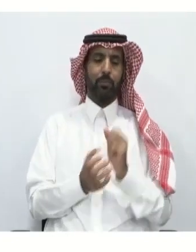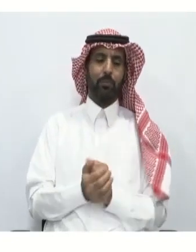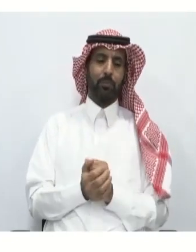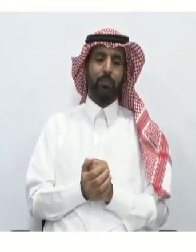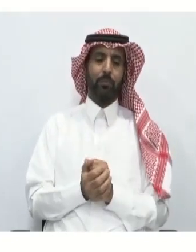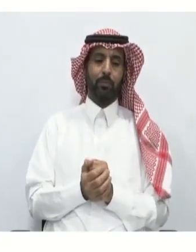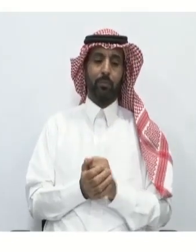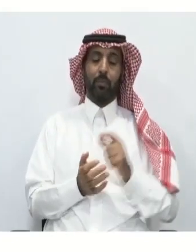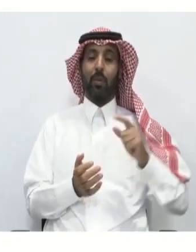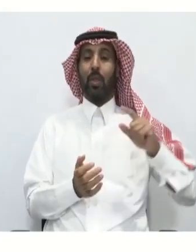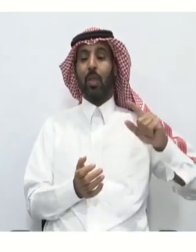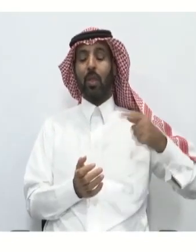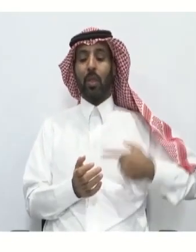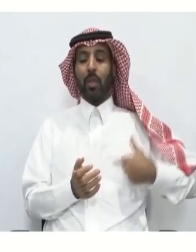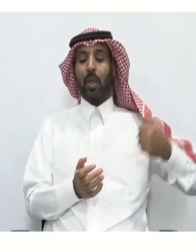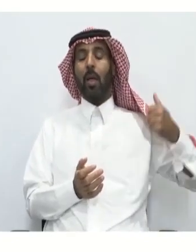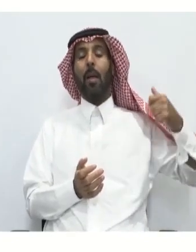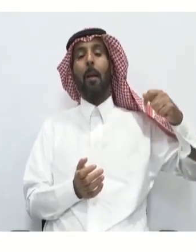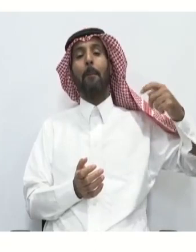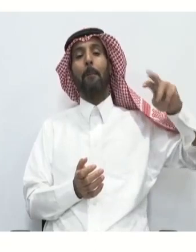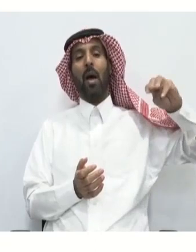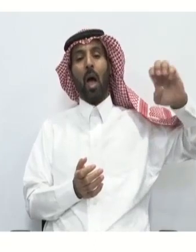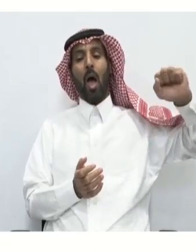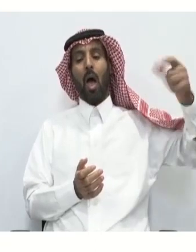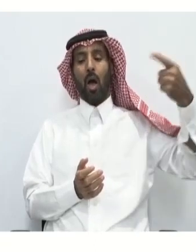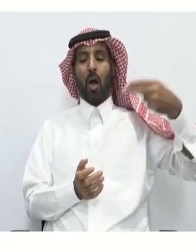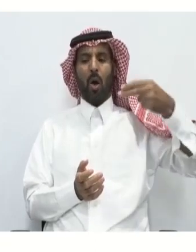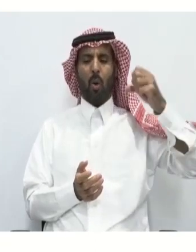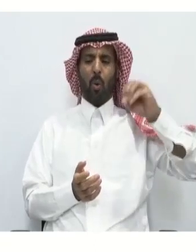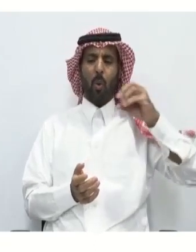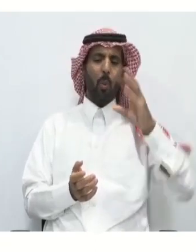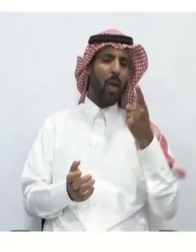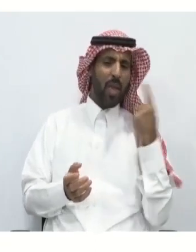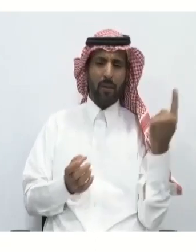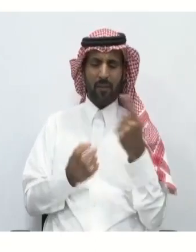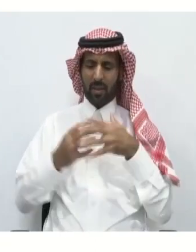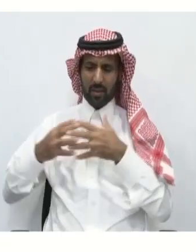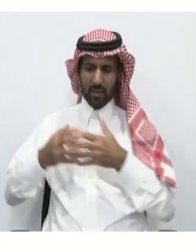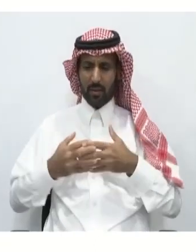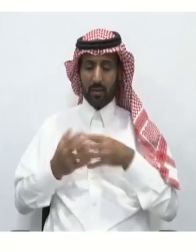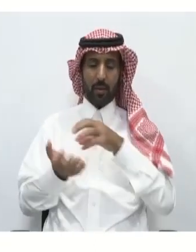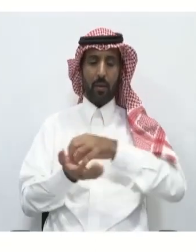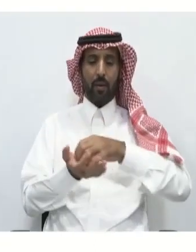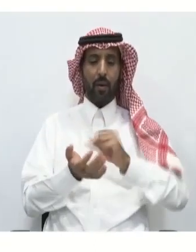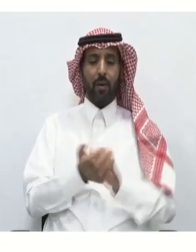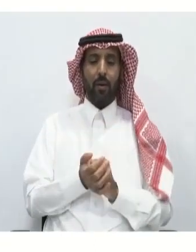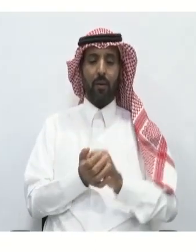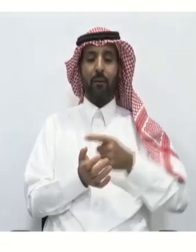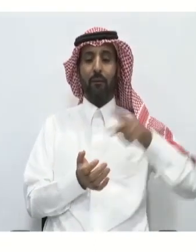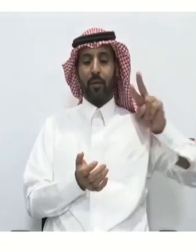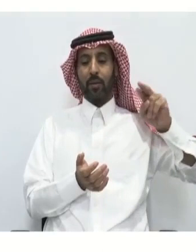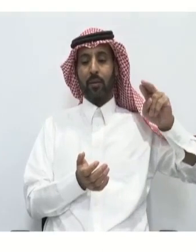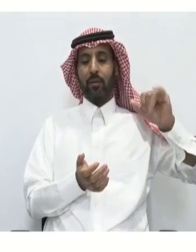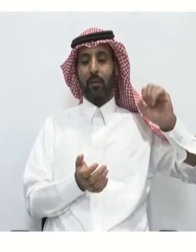The Maho Bay Camps, St. John, U.S. Virgin Islands. The Maho Bay Camps in St. John in the